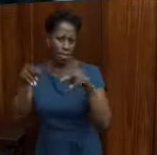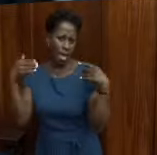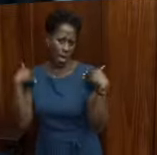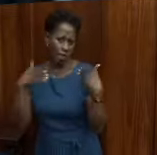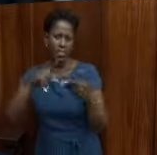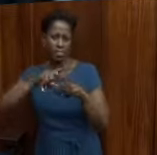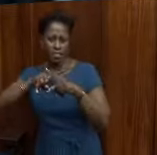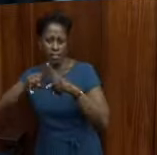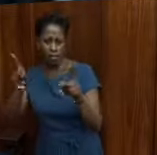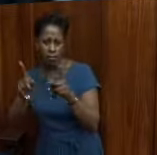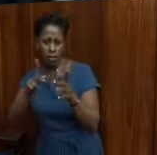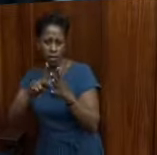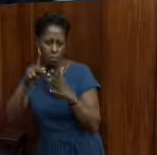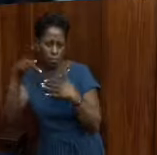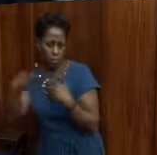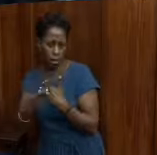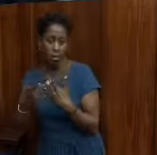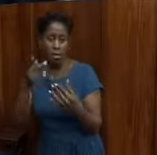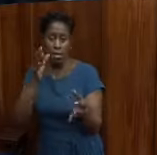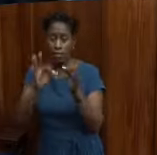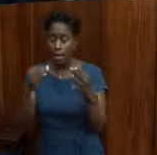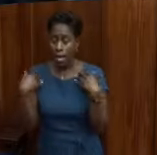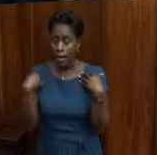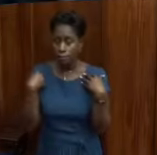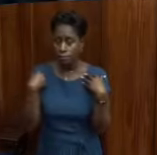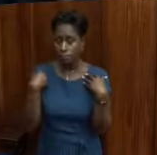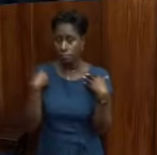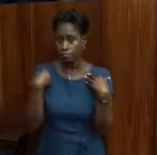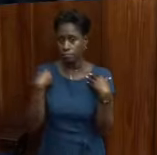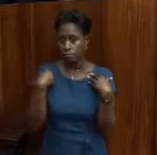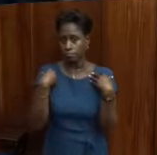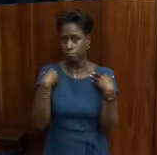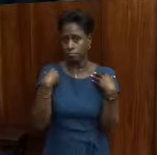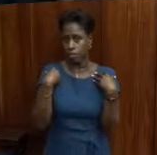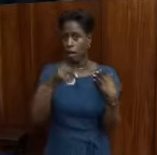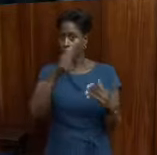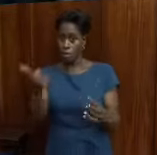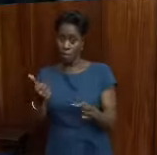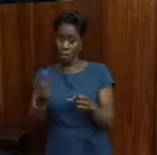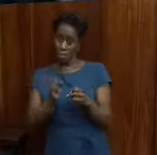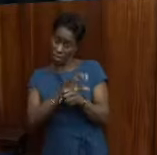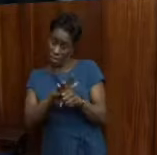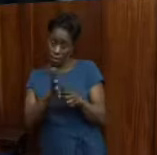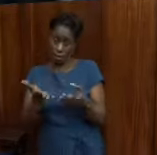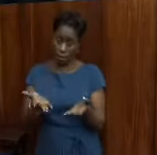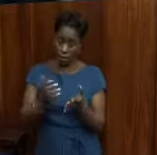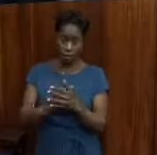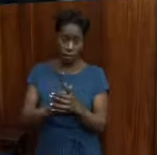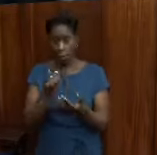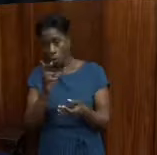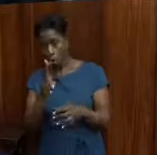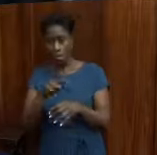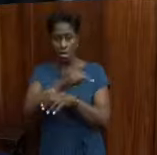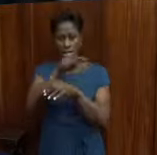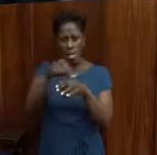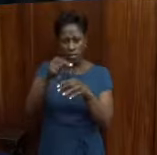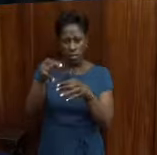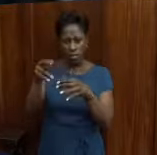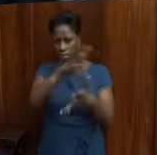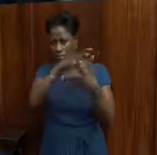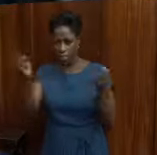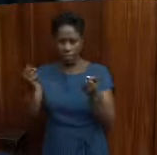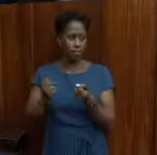be another major interruption to school as a result of a pandemic and a natural disaster,